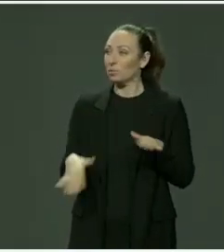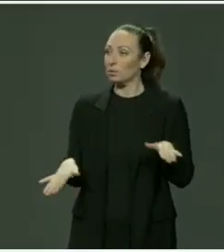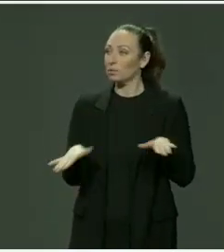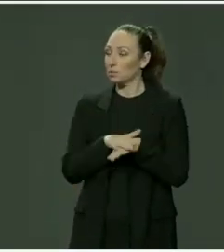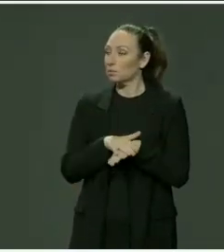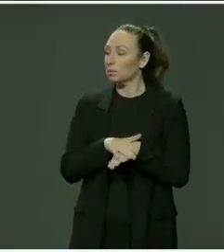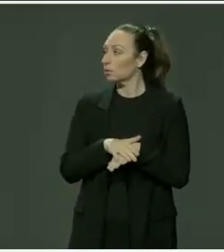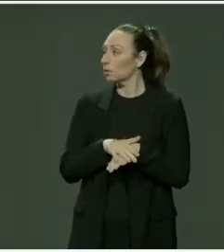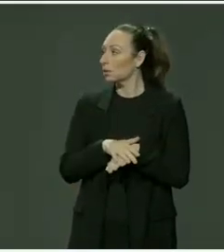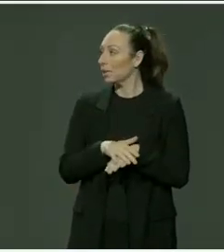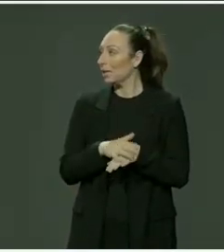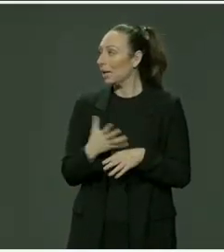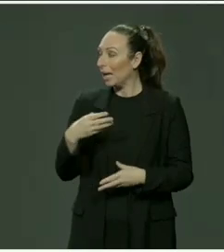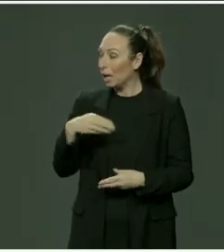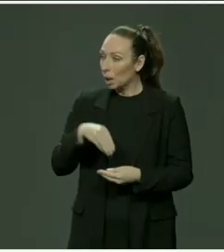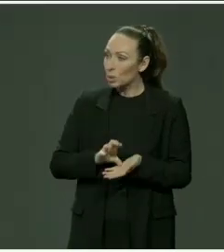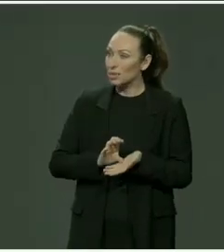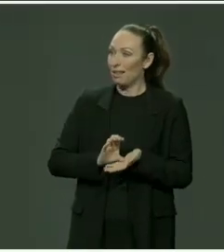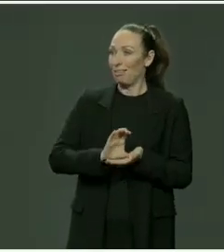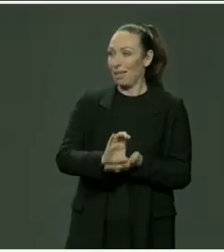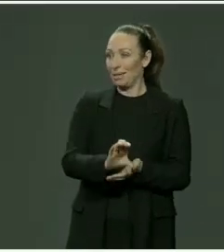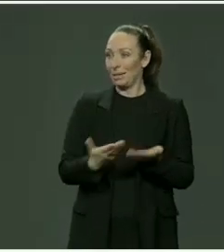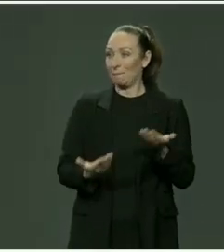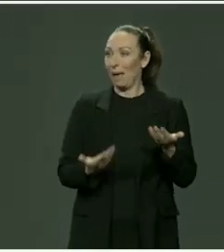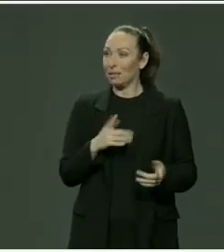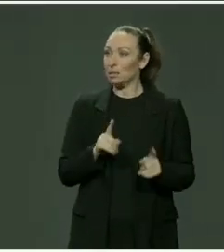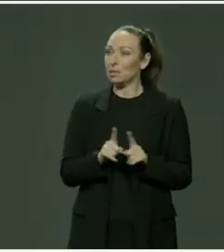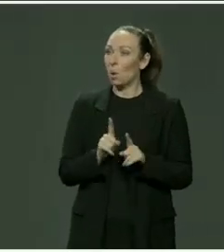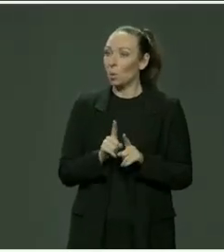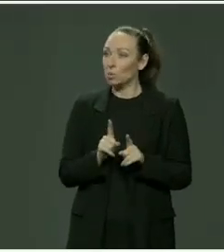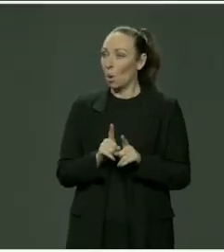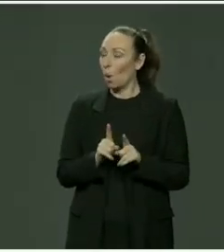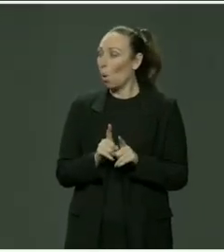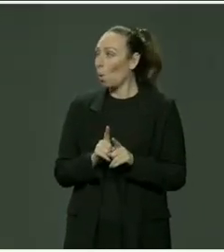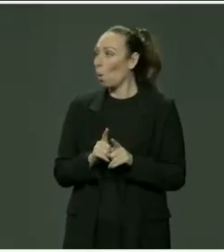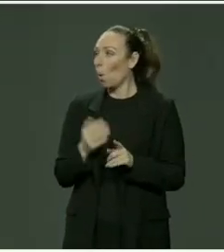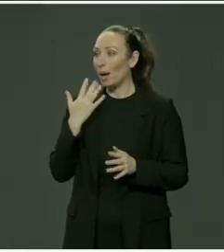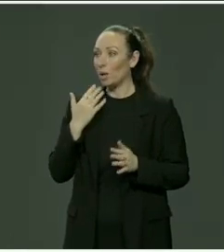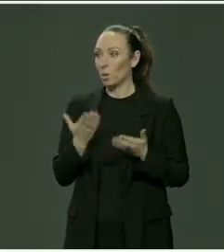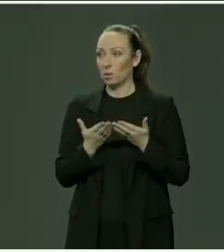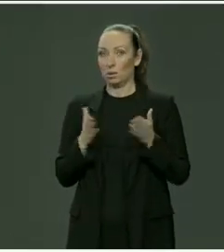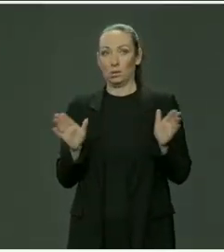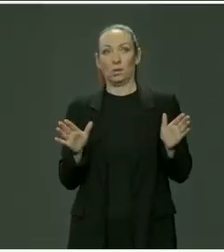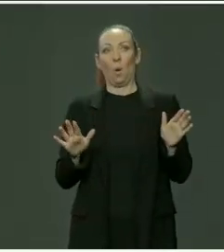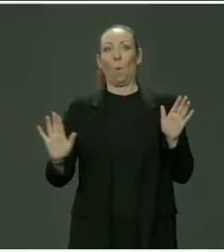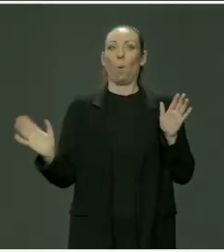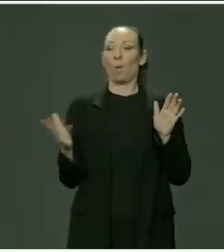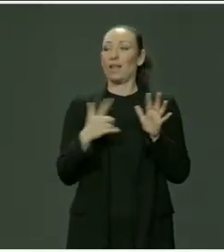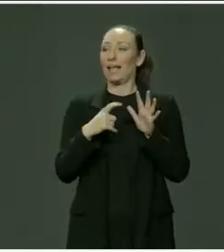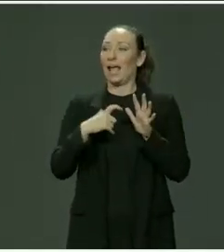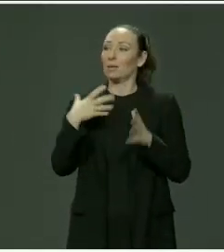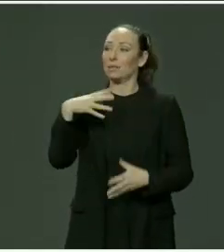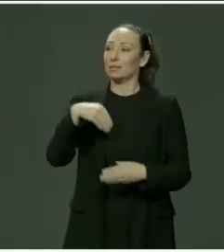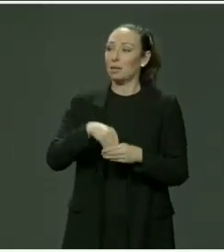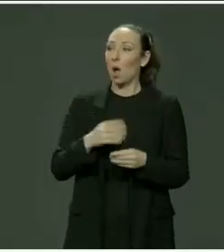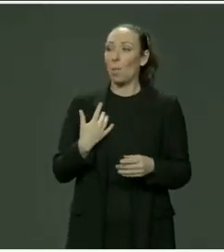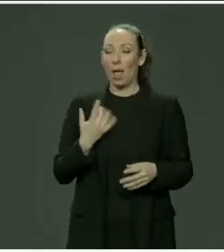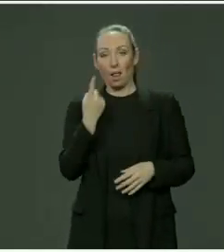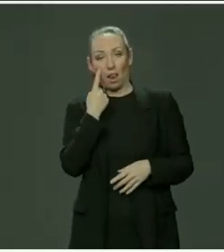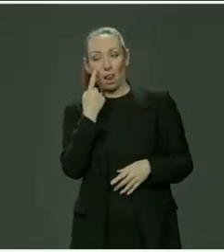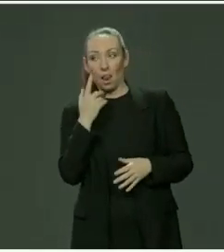includes the lending balances and therefore the loans within those. When we look at the accounts as a whole, we're looking for material misstatement. So we're looking